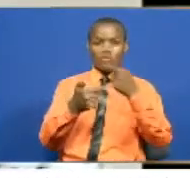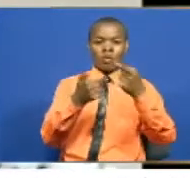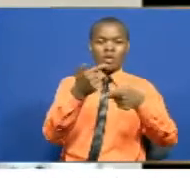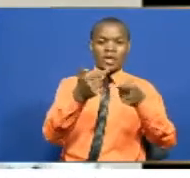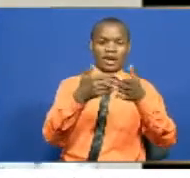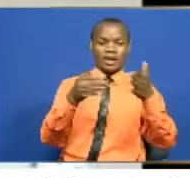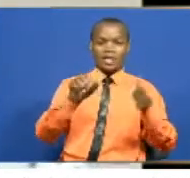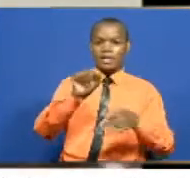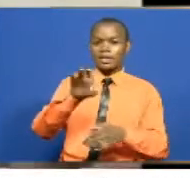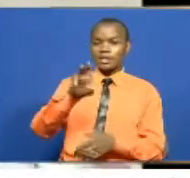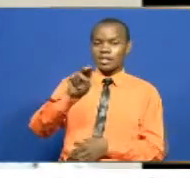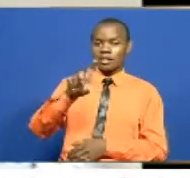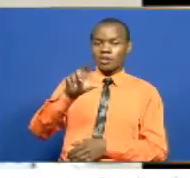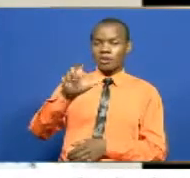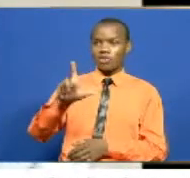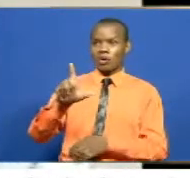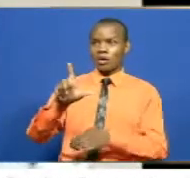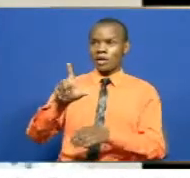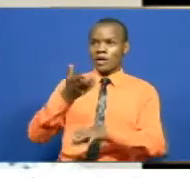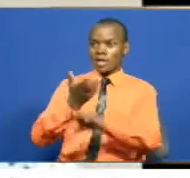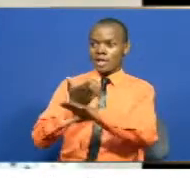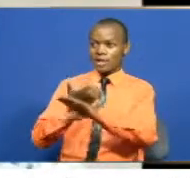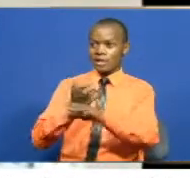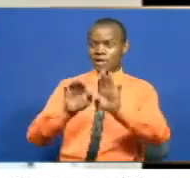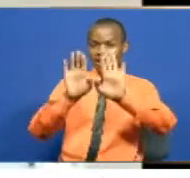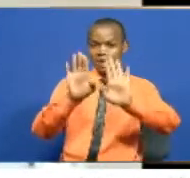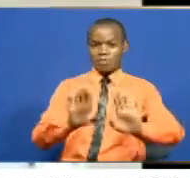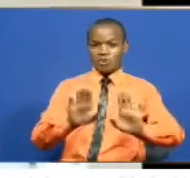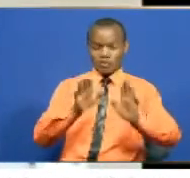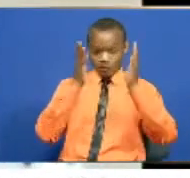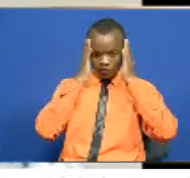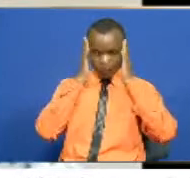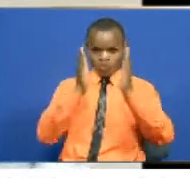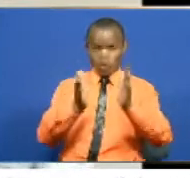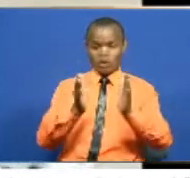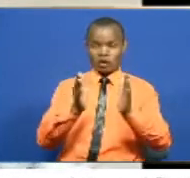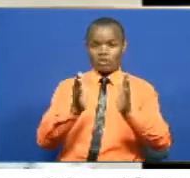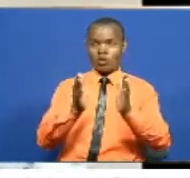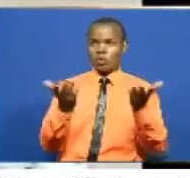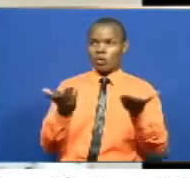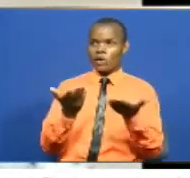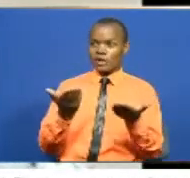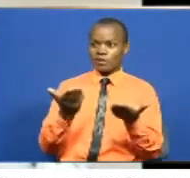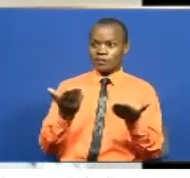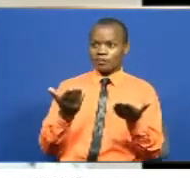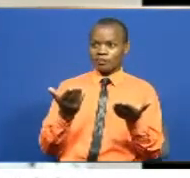be difficult. That's why we have to pay attention. We have to focus ourselves on